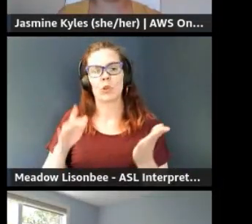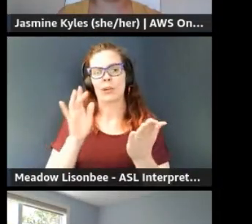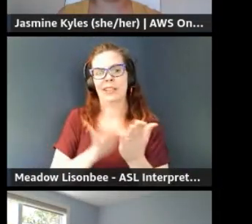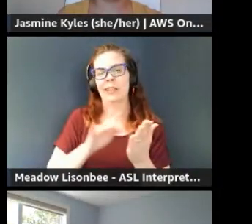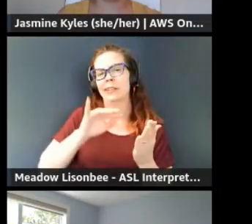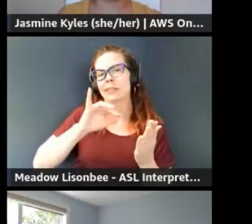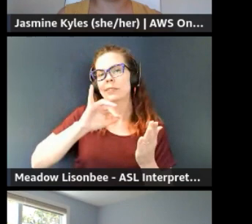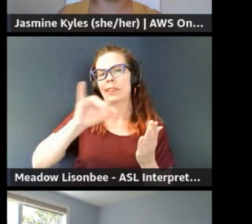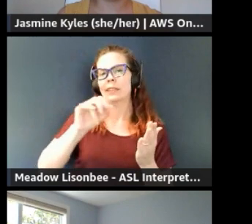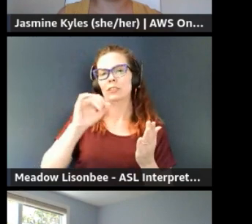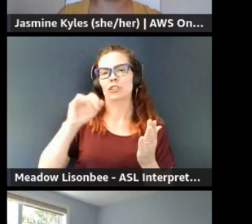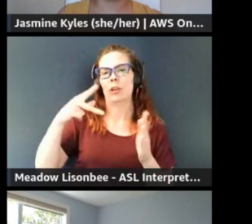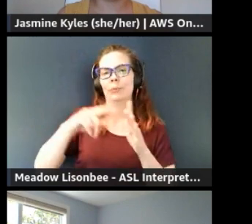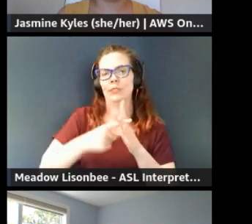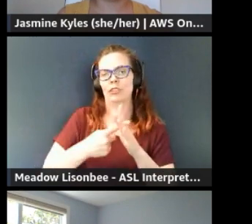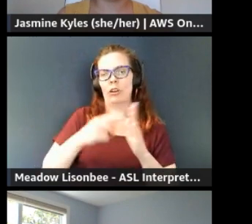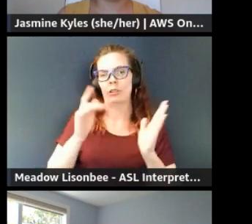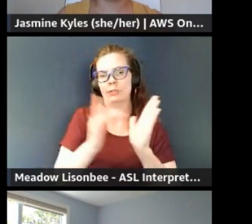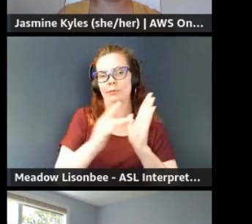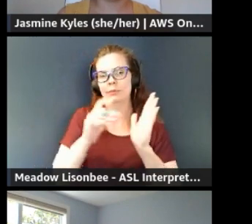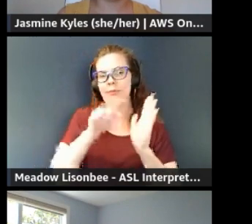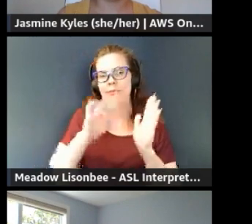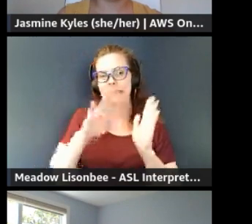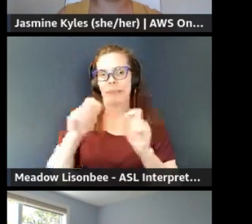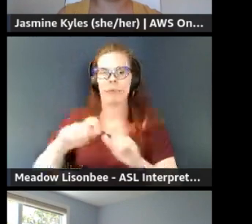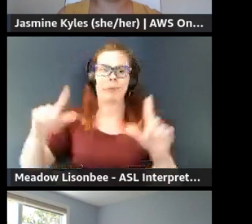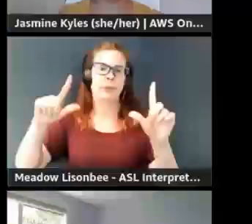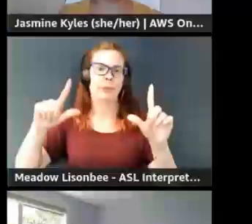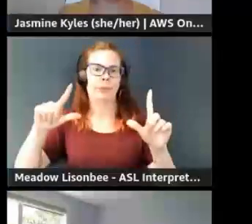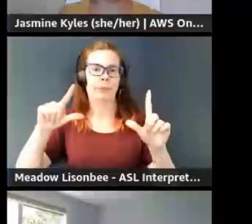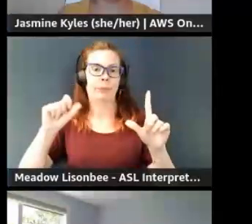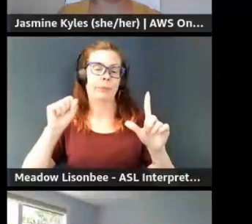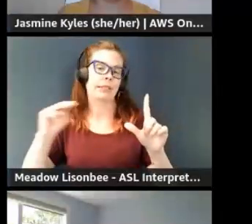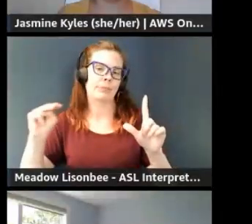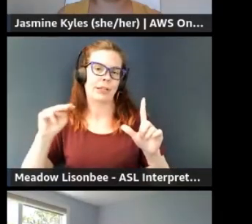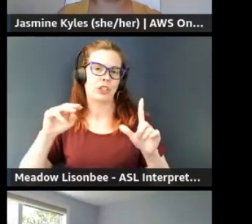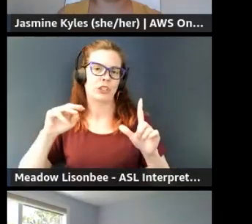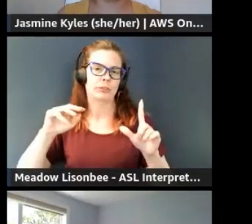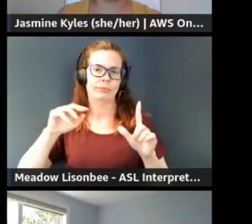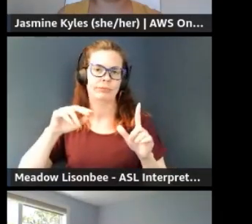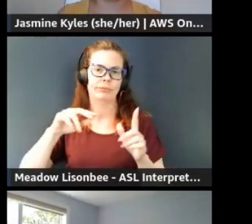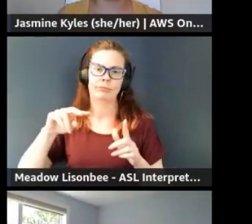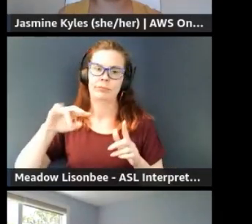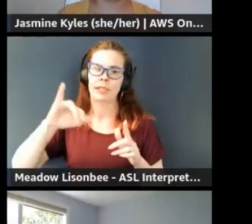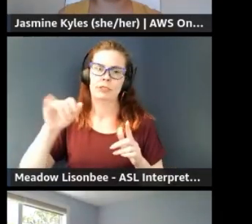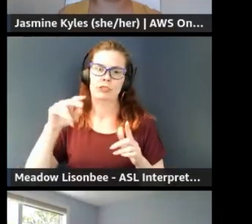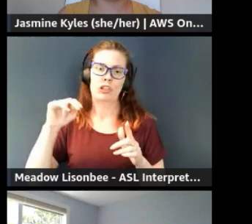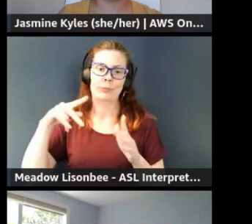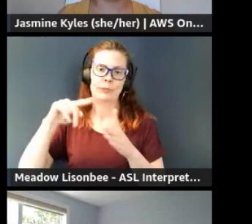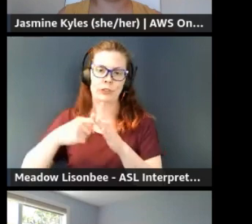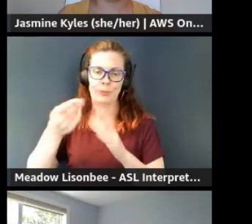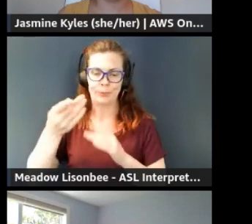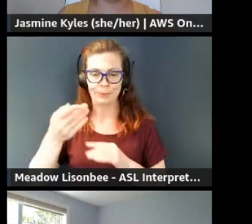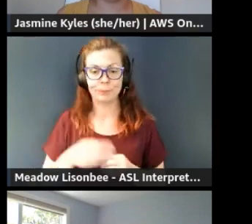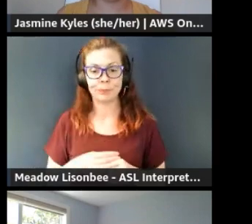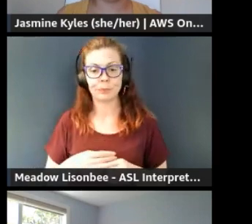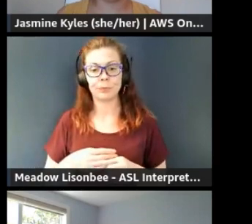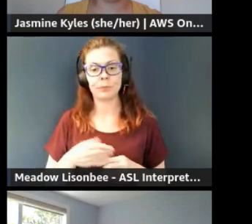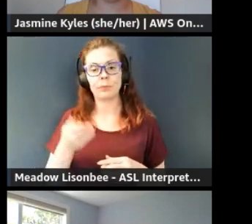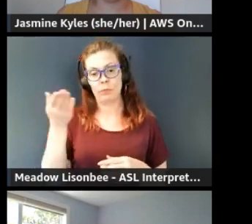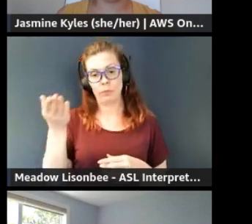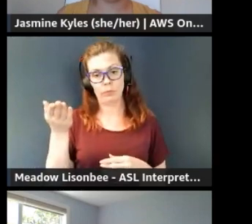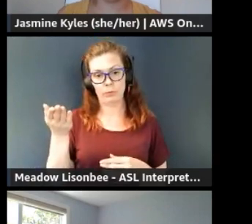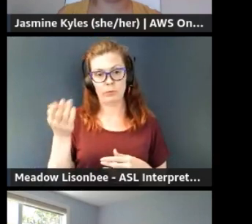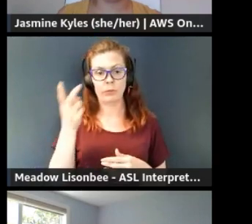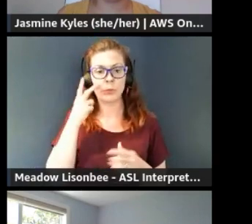JumpStart tab, and this pulls up SageMaker JumpStart within Studio. And within here, we have